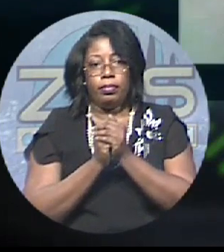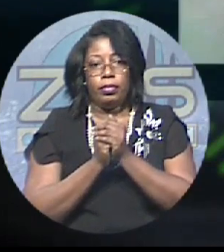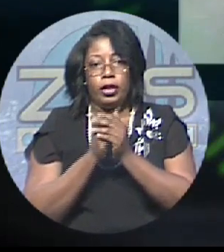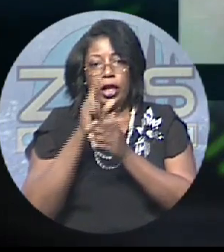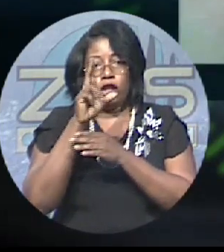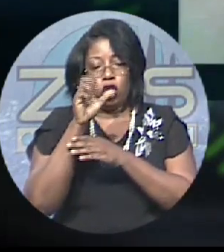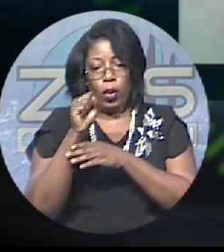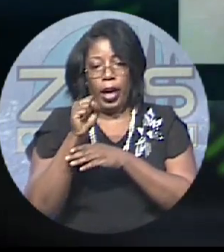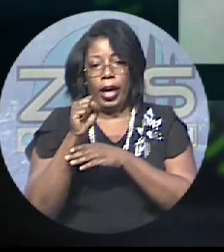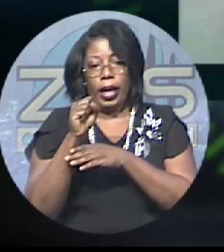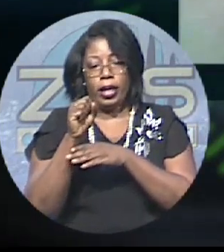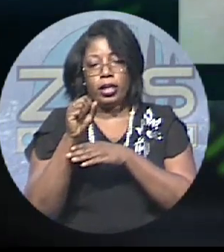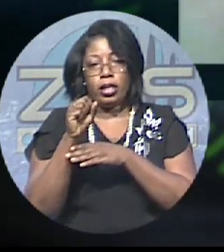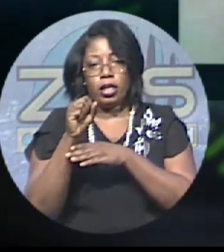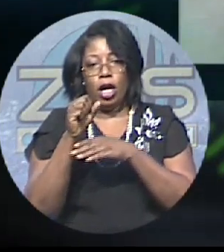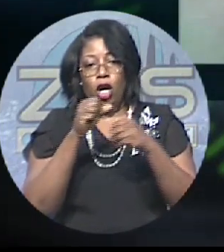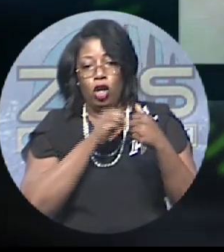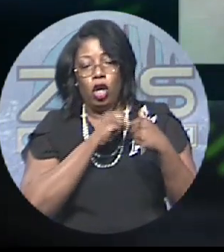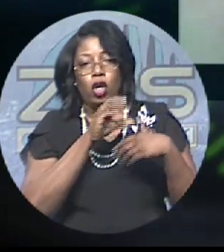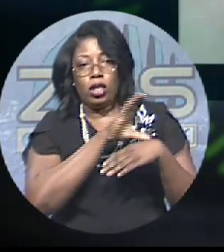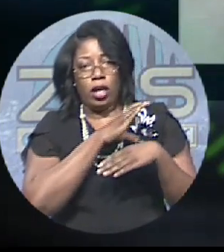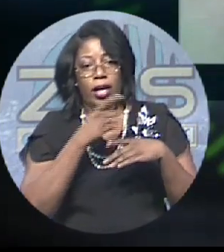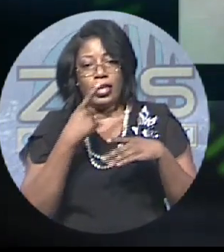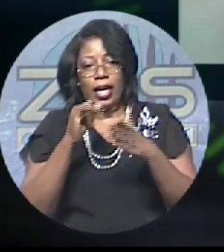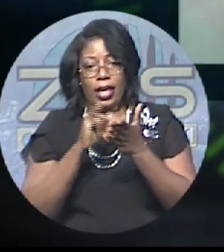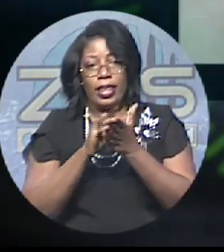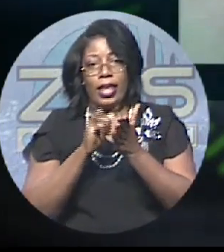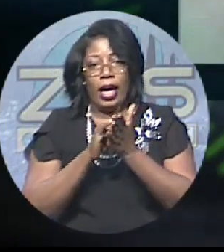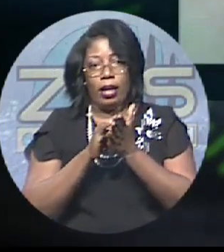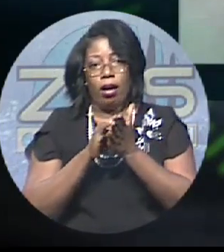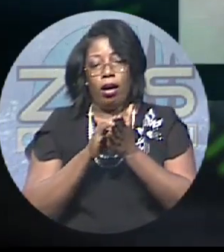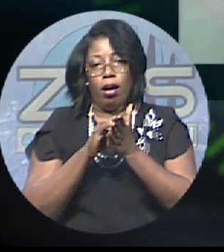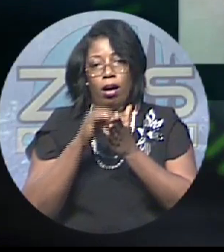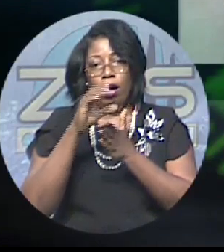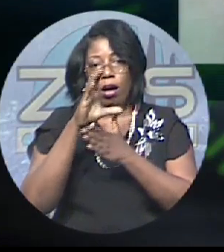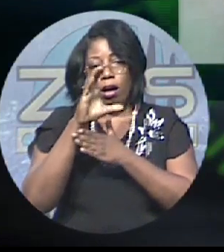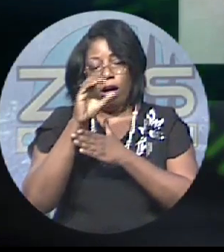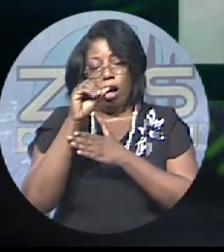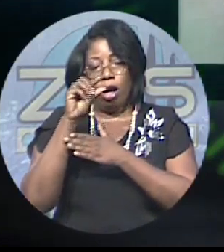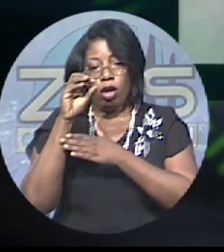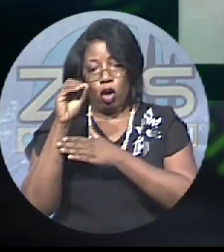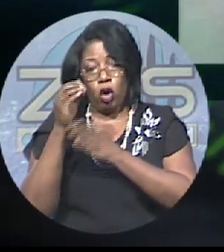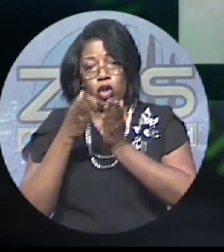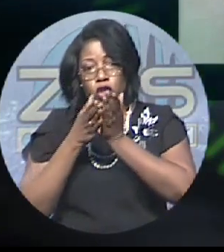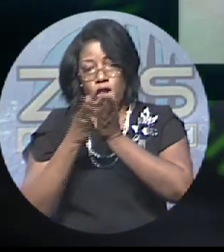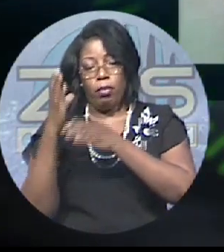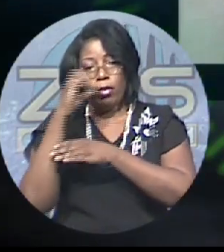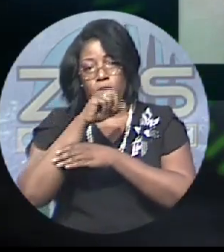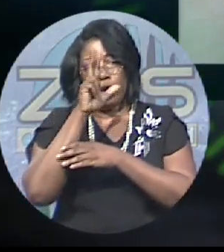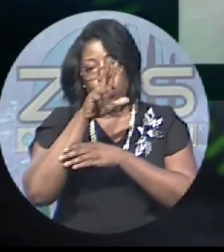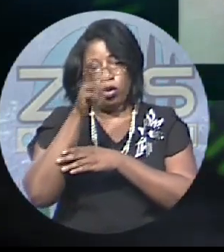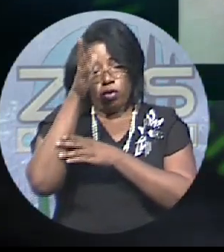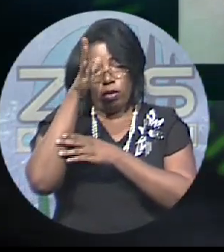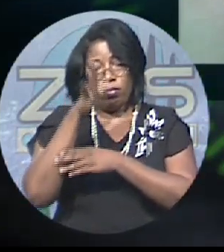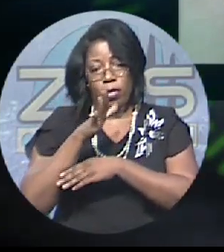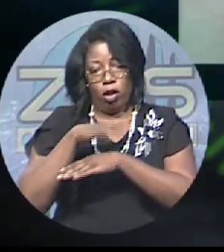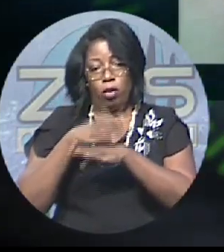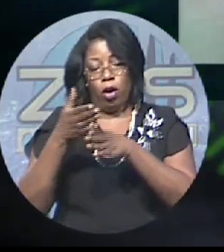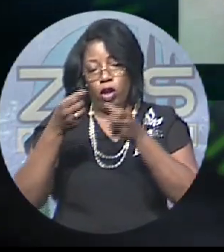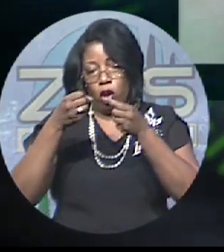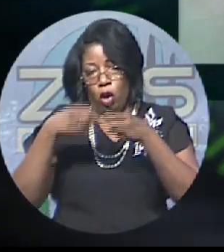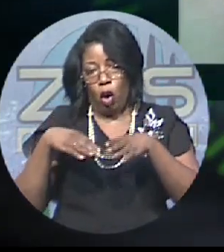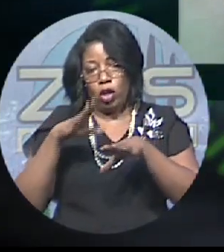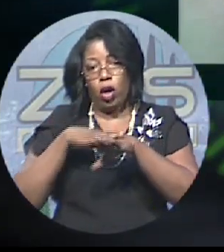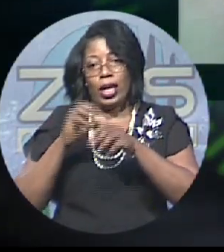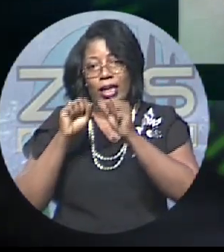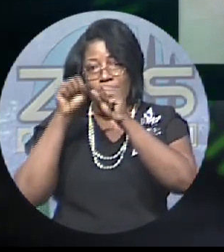U.S. Coast Guard authorities believe a cargo ship missing since Thursday with 33 crewmen aboard has been lost at